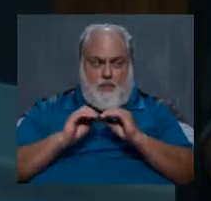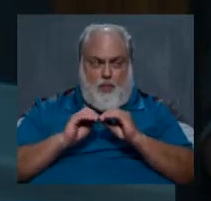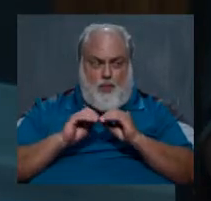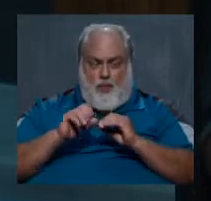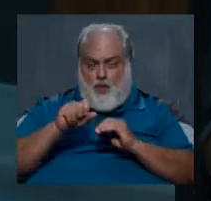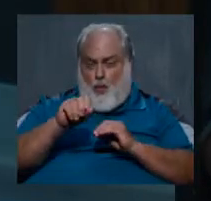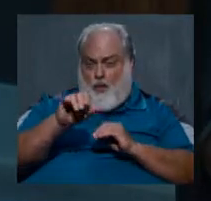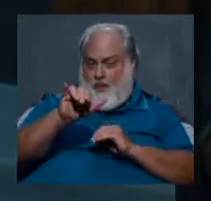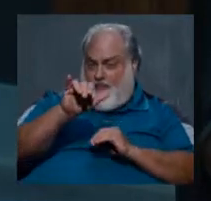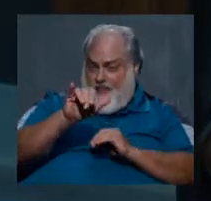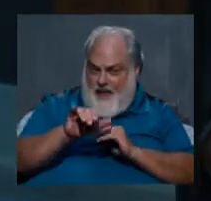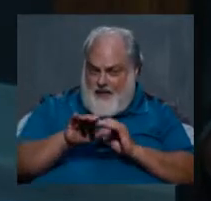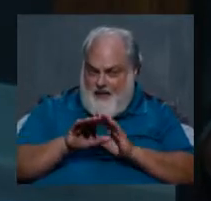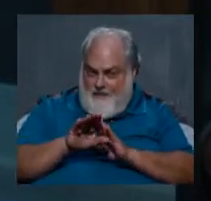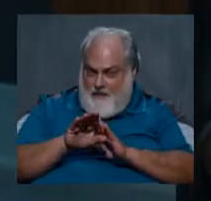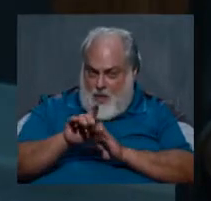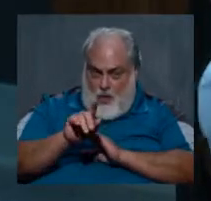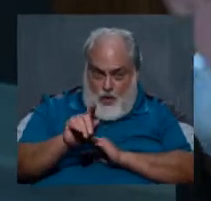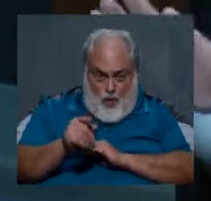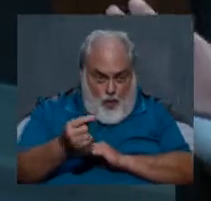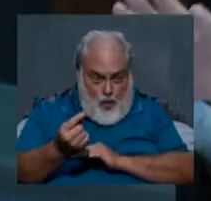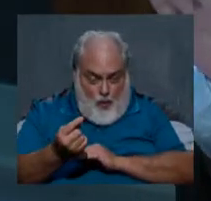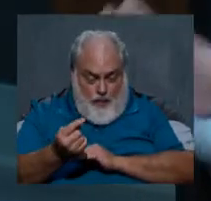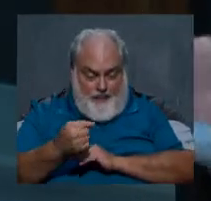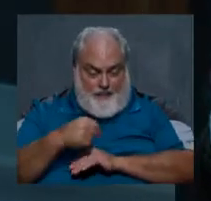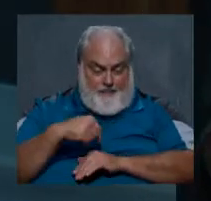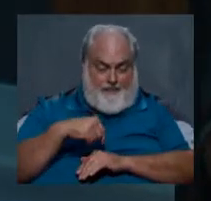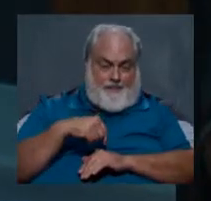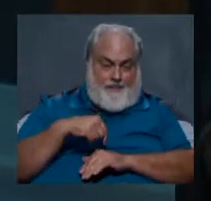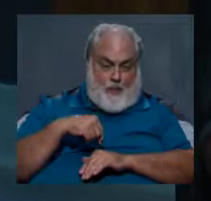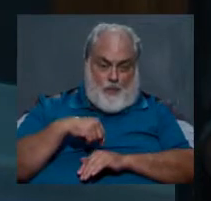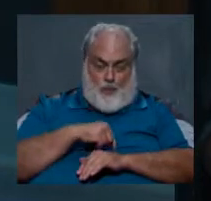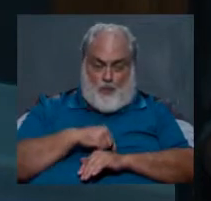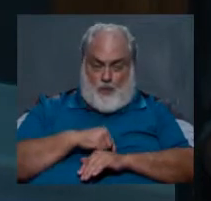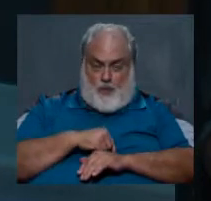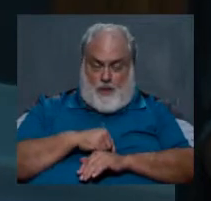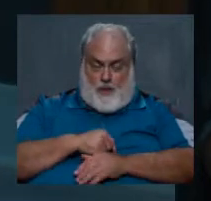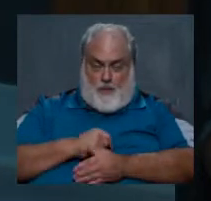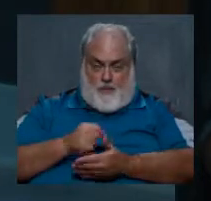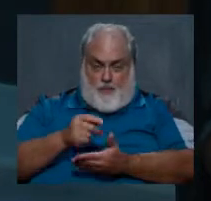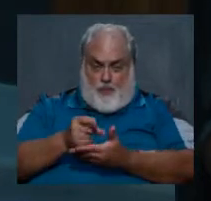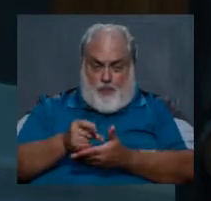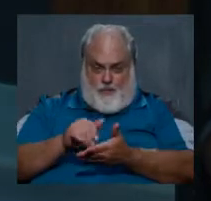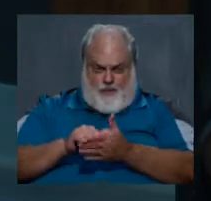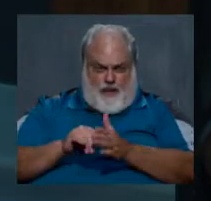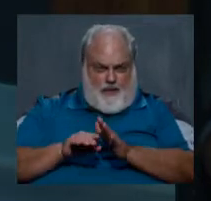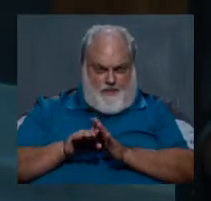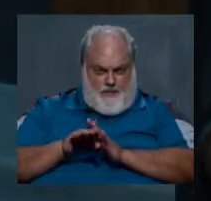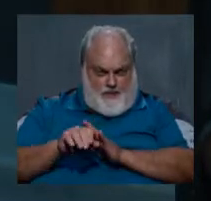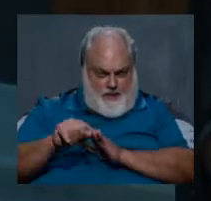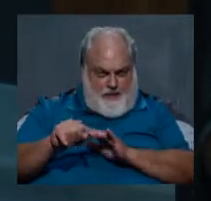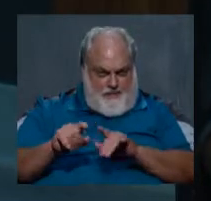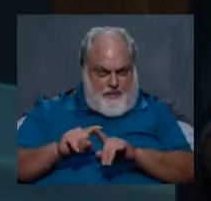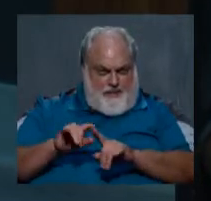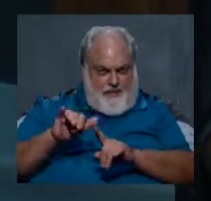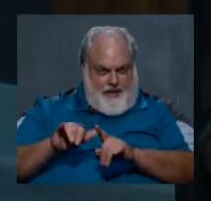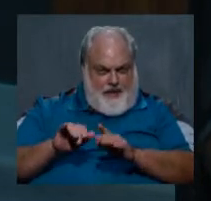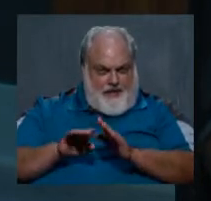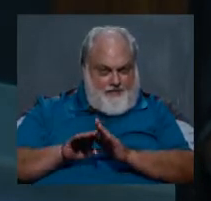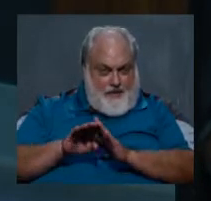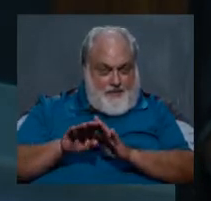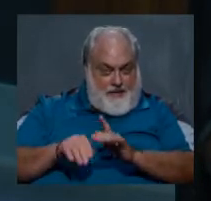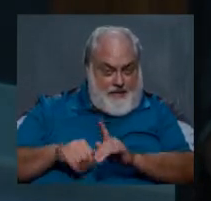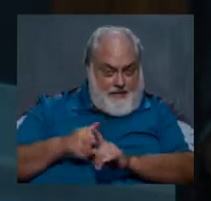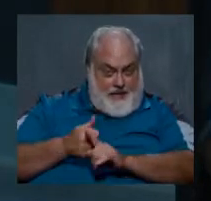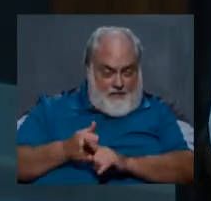that development itself, not to say that we're not, this commission all approved that development, but that development, that's going to